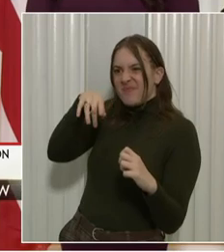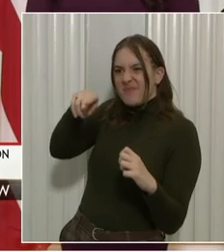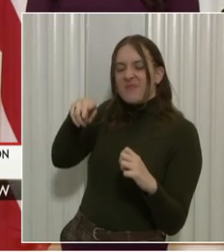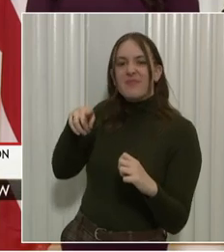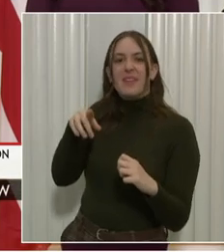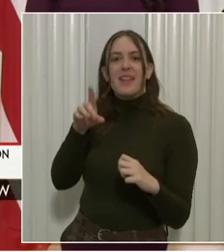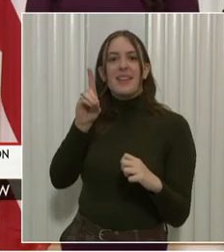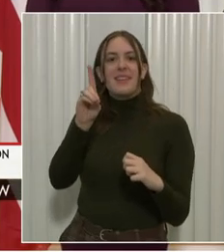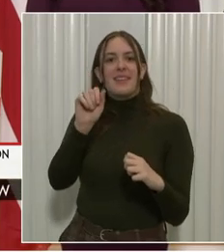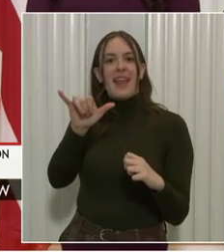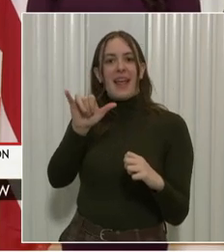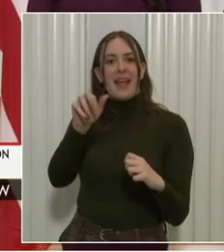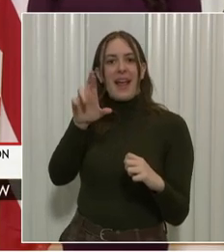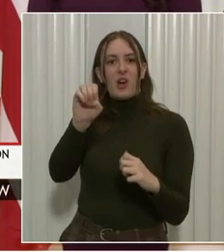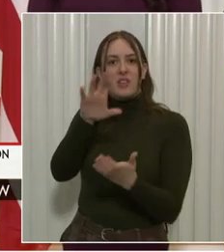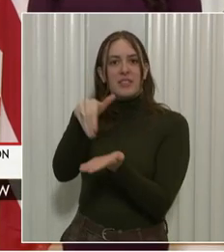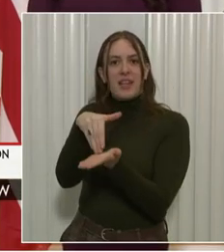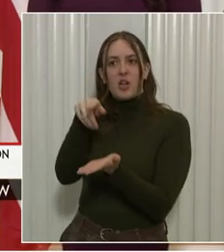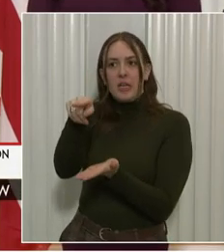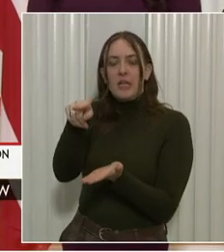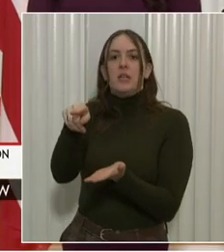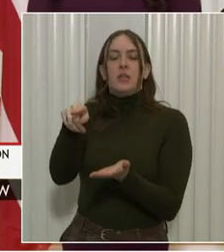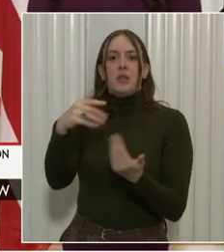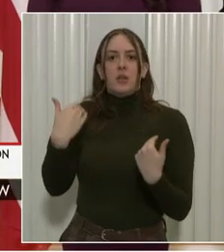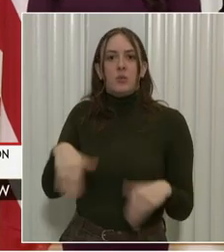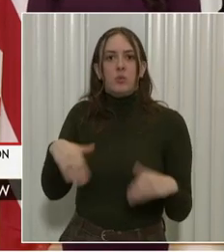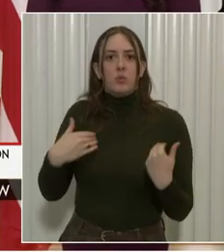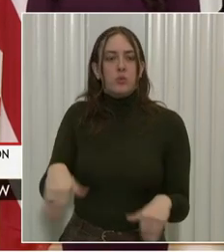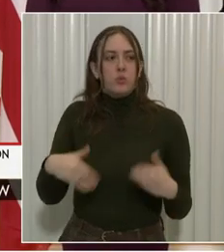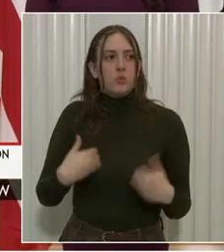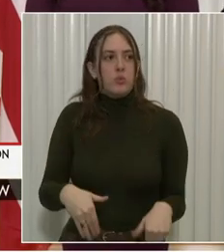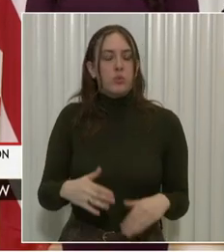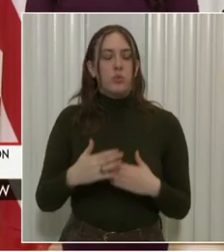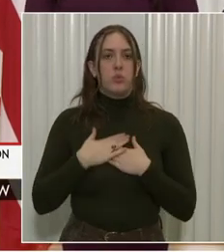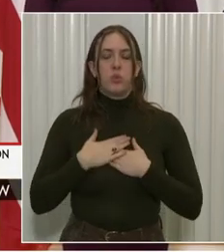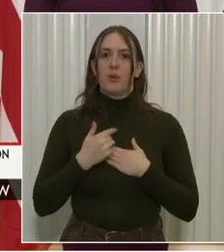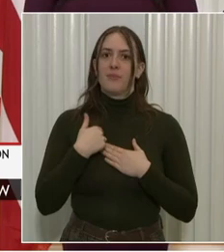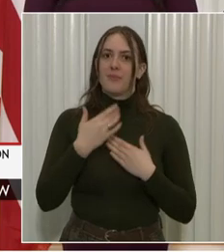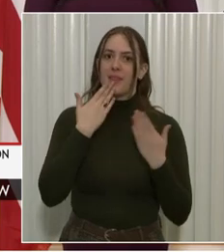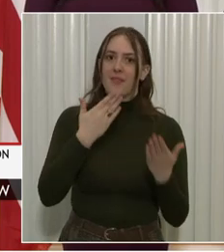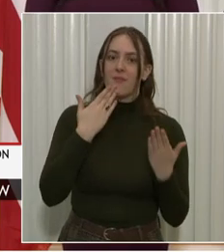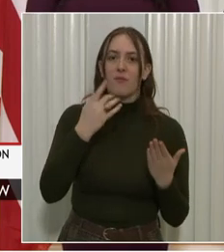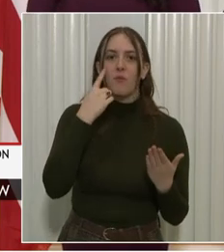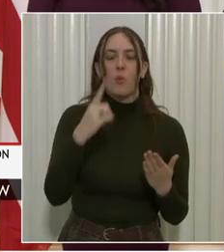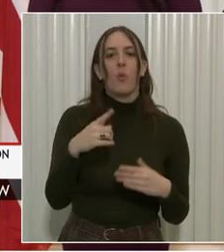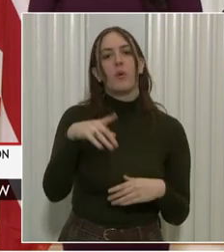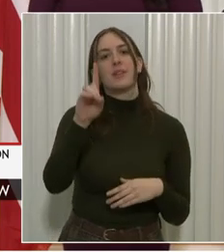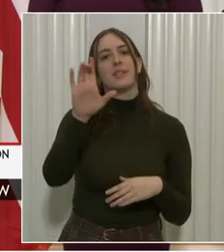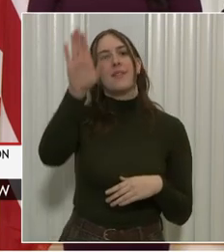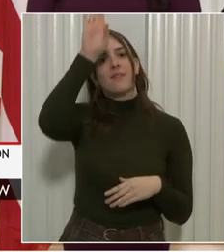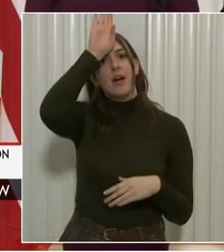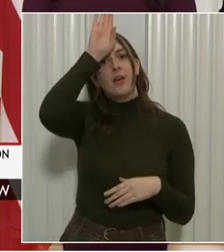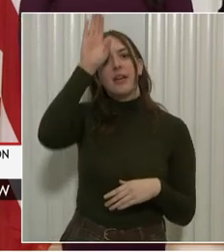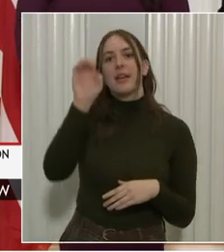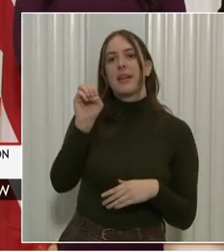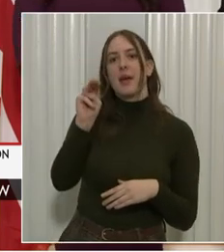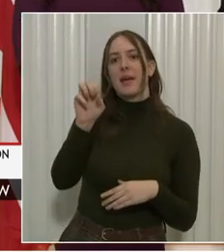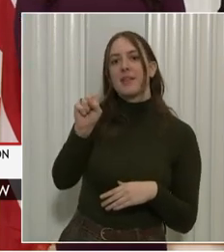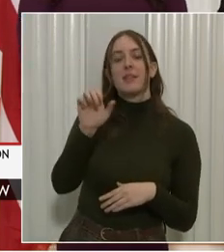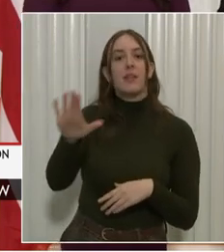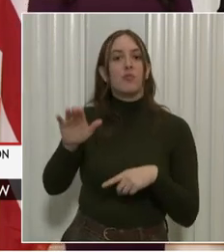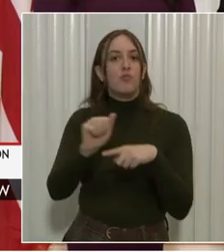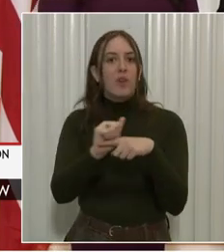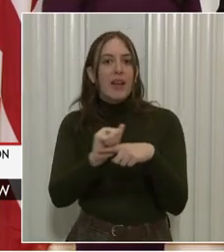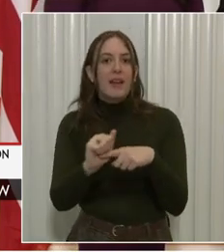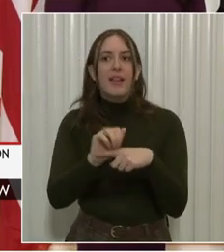how grateful I am for DC Fire and EMS, their training, their judgment, and always being